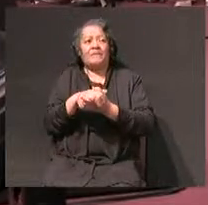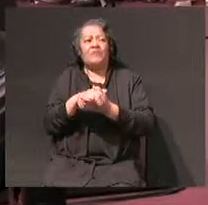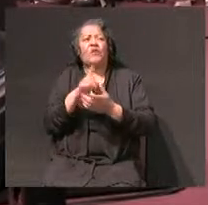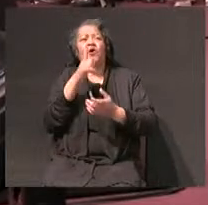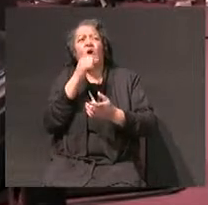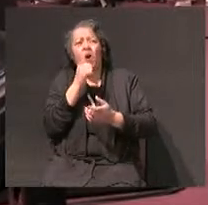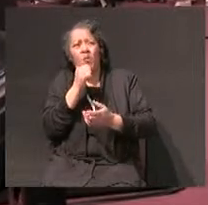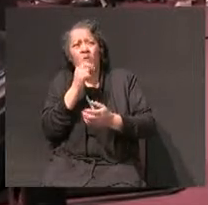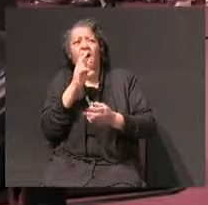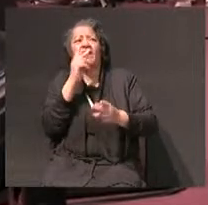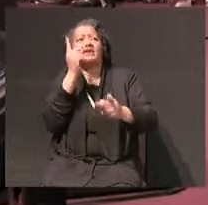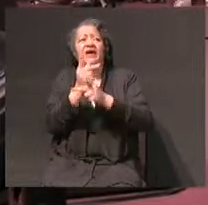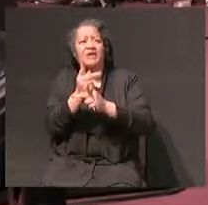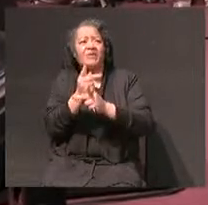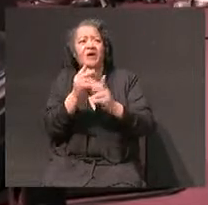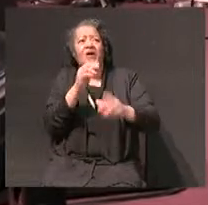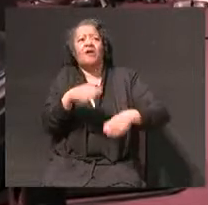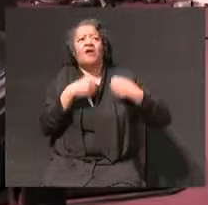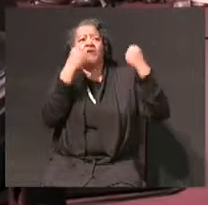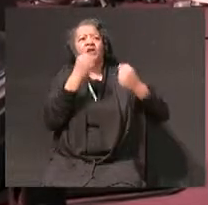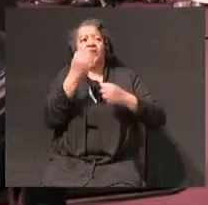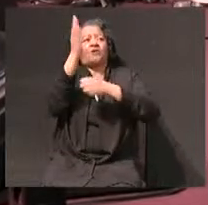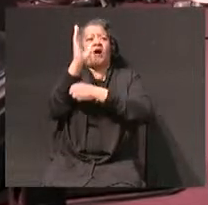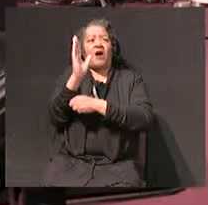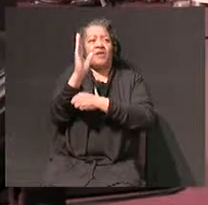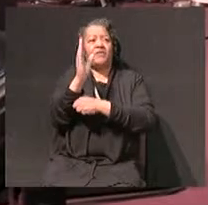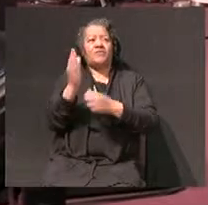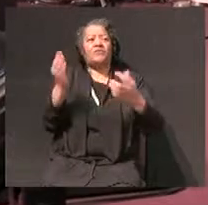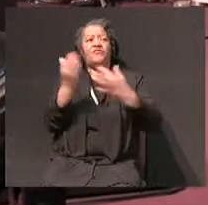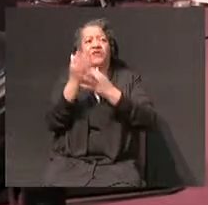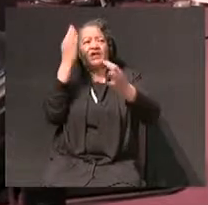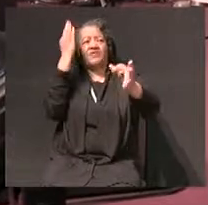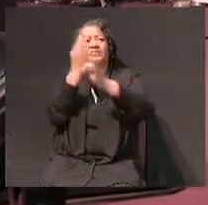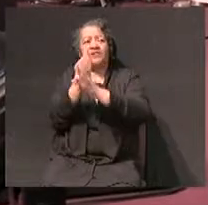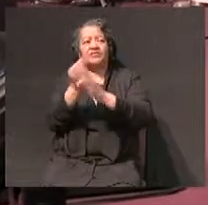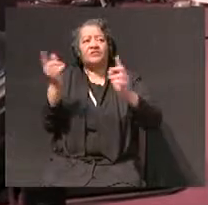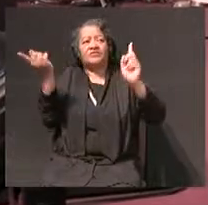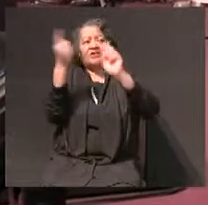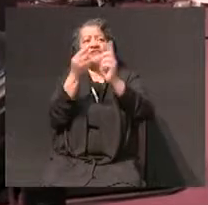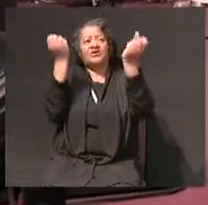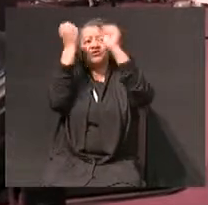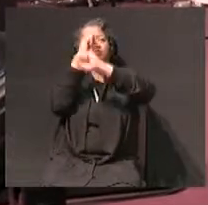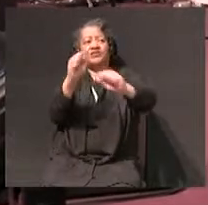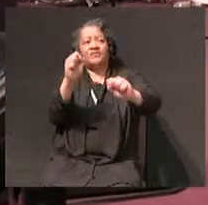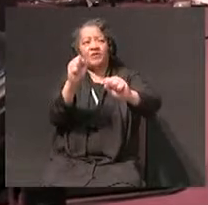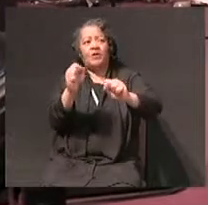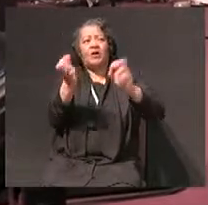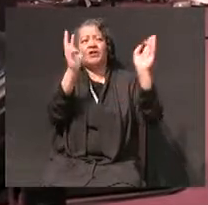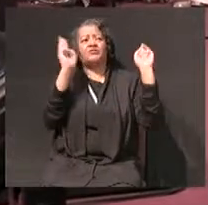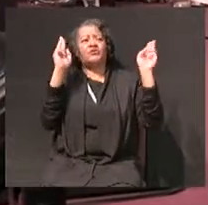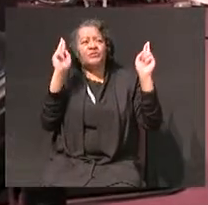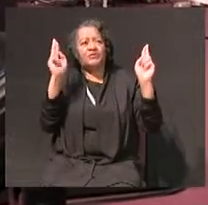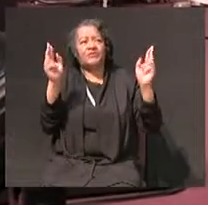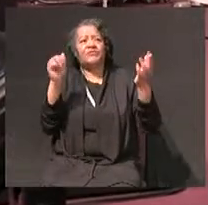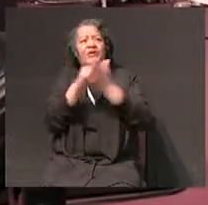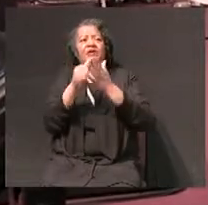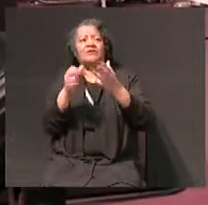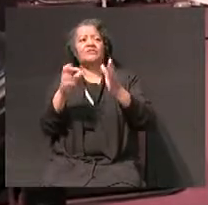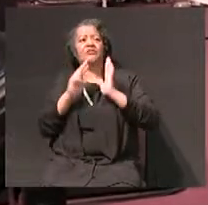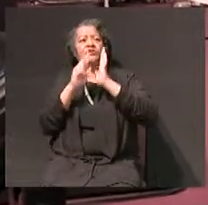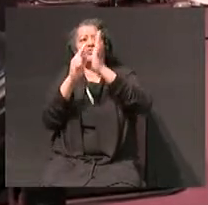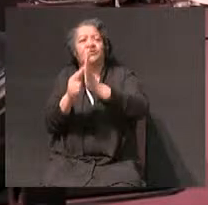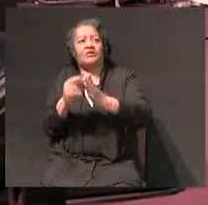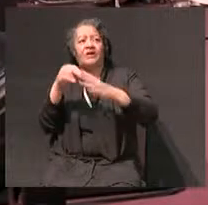who are kept by the power of God through faith unto salvation, ready to be